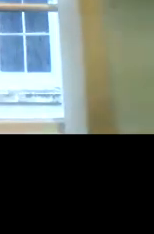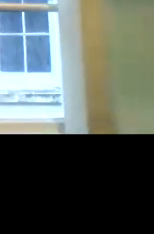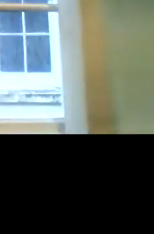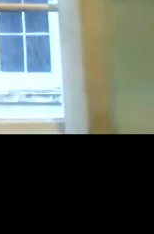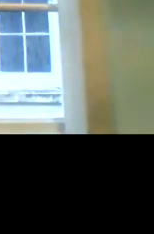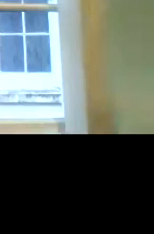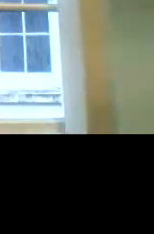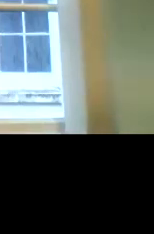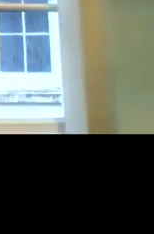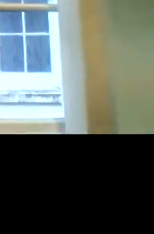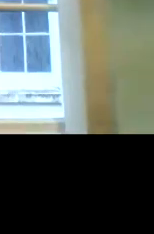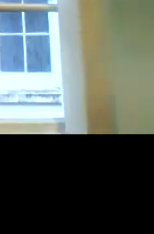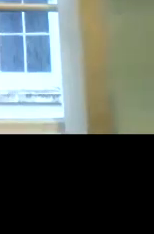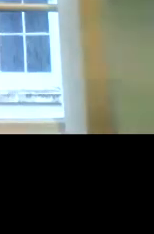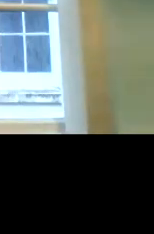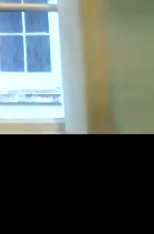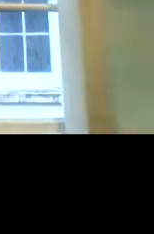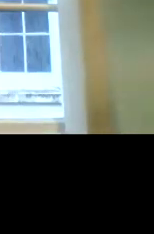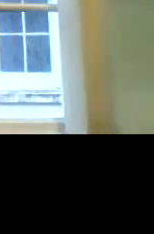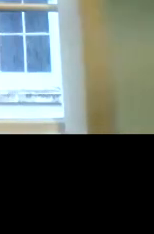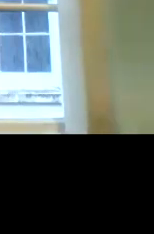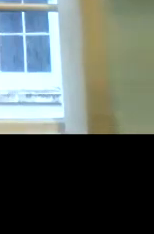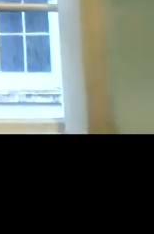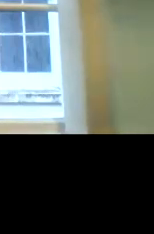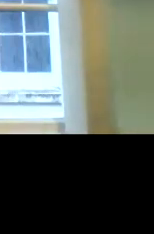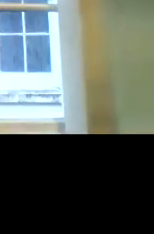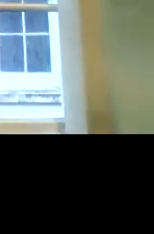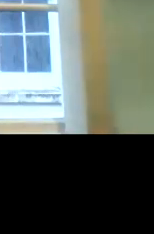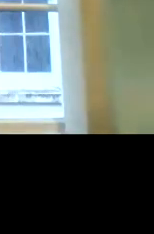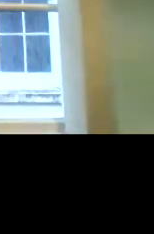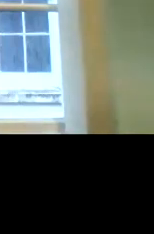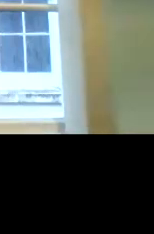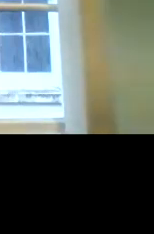advice for older children wedding in relation to pelvic floor?